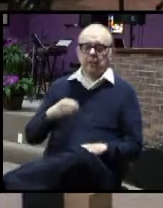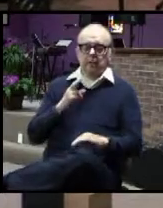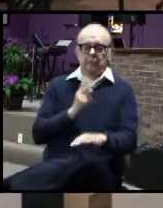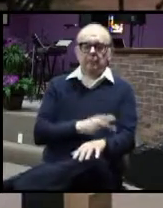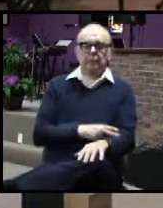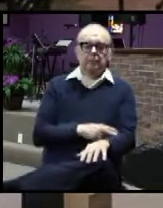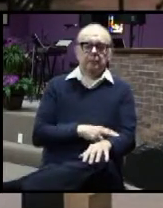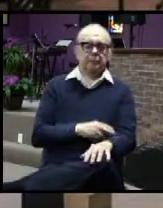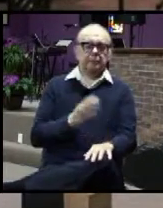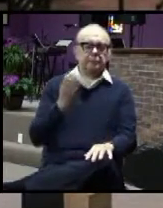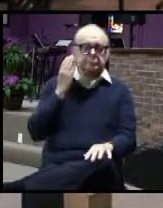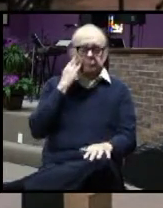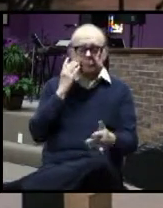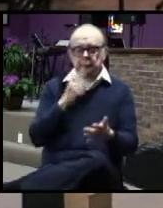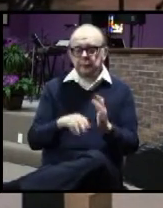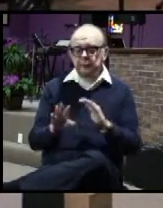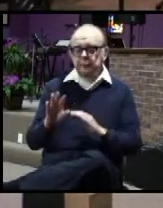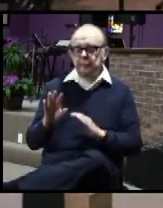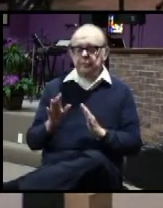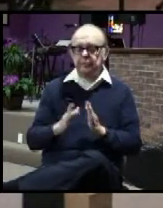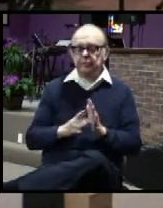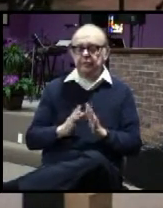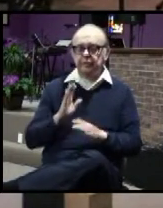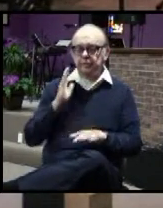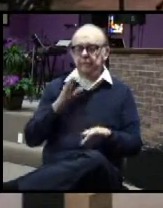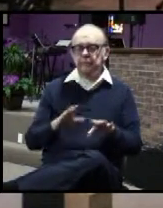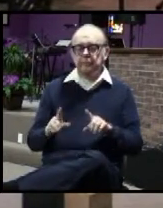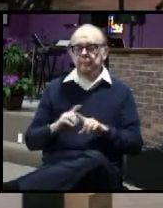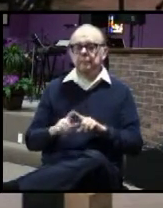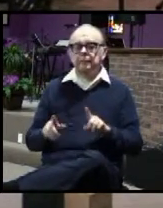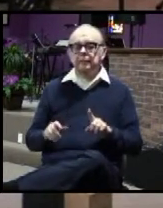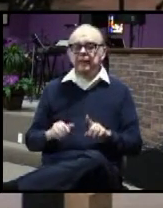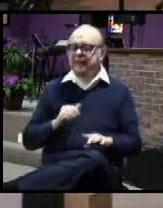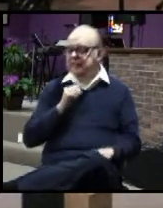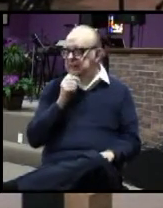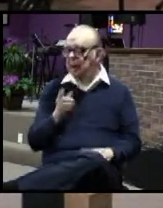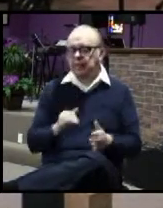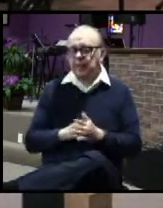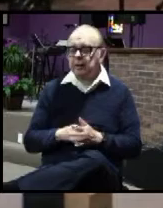know what Jesus would do. But it isn't.